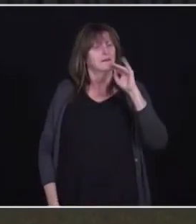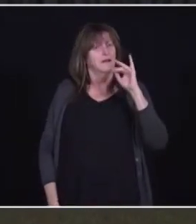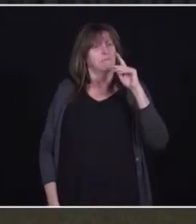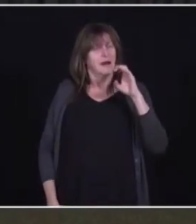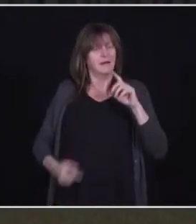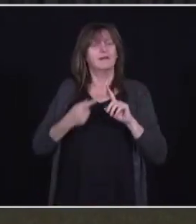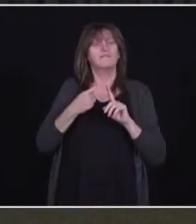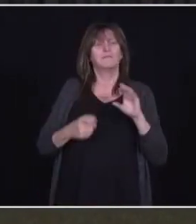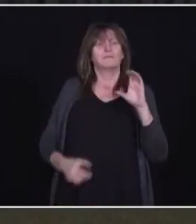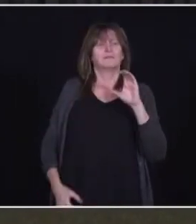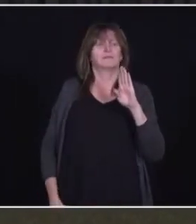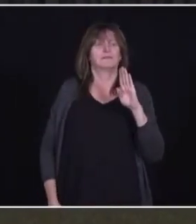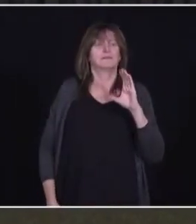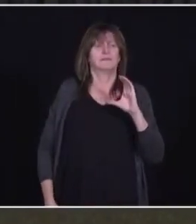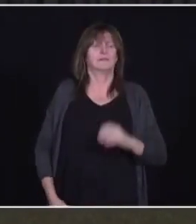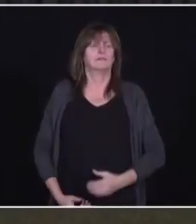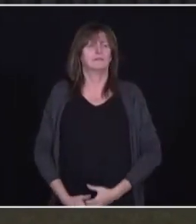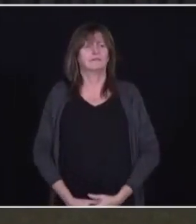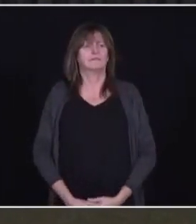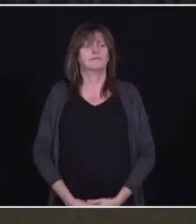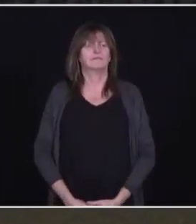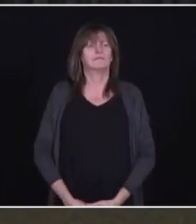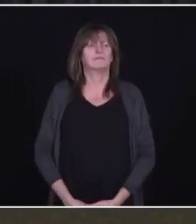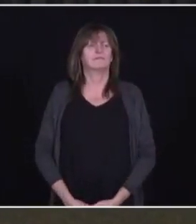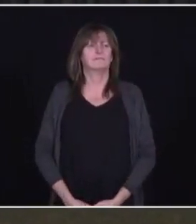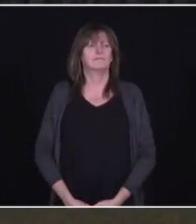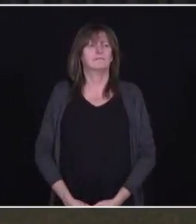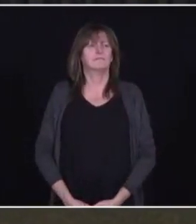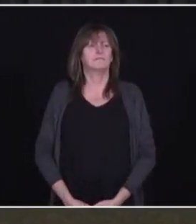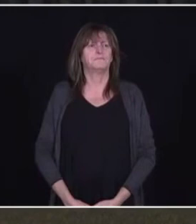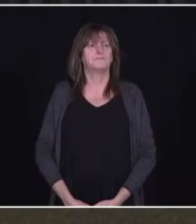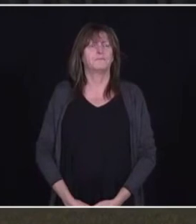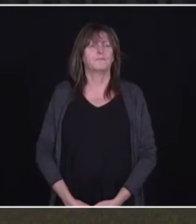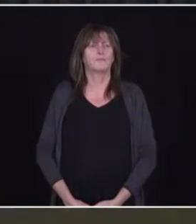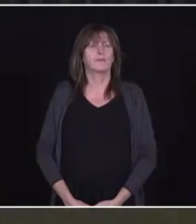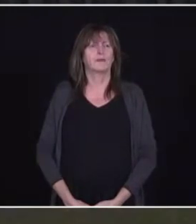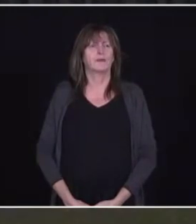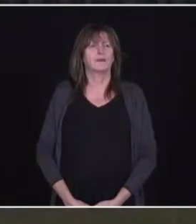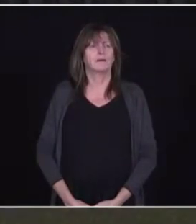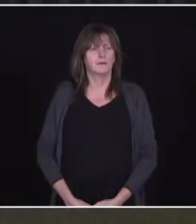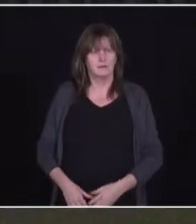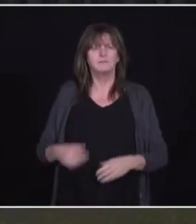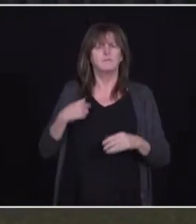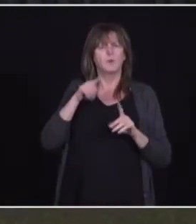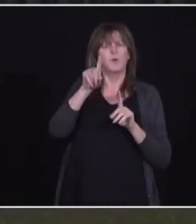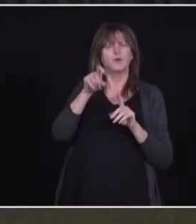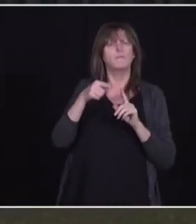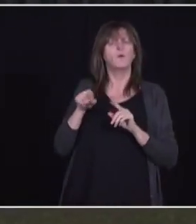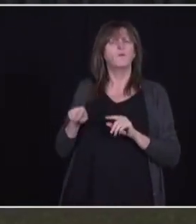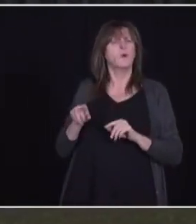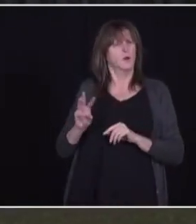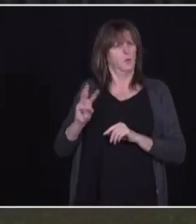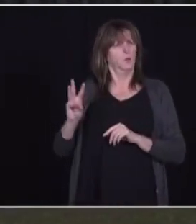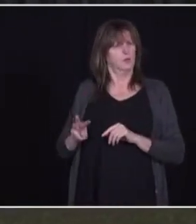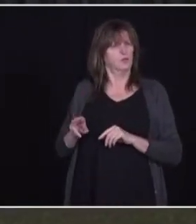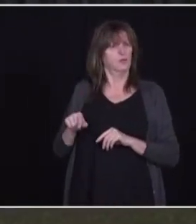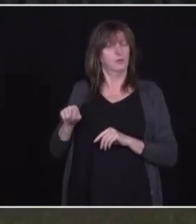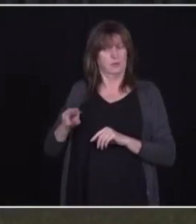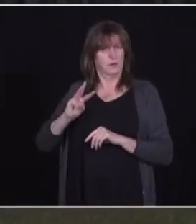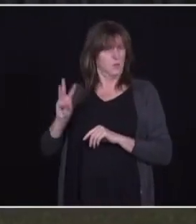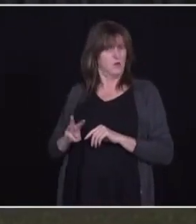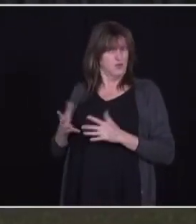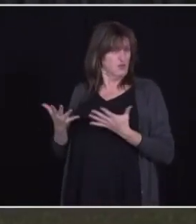Hi. Question for the Premier from my colleagues in Windsor. The calls for a lockdown in Windsor have been going on for quite